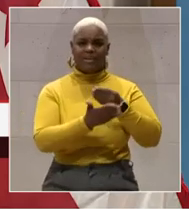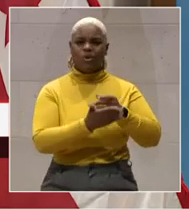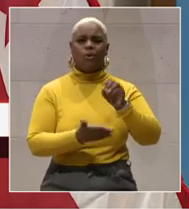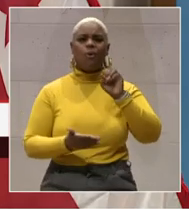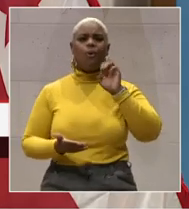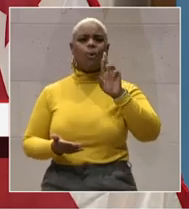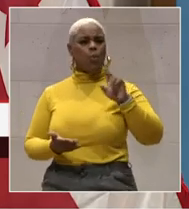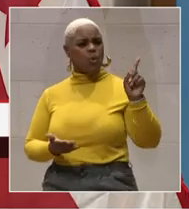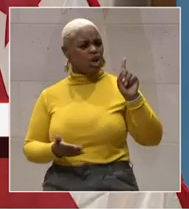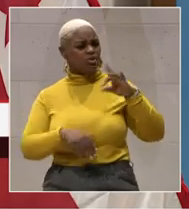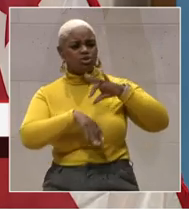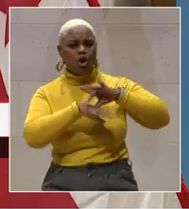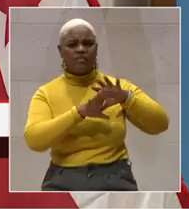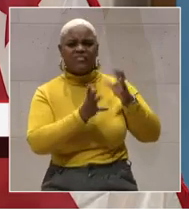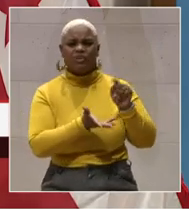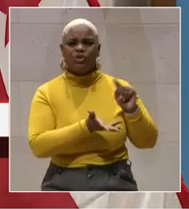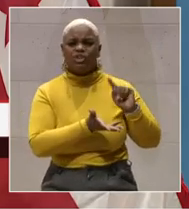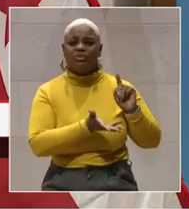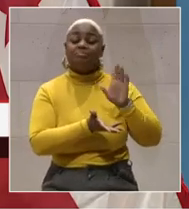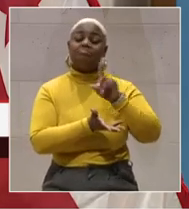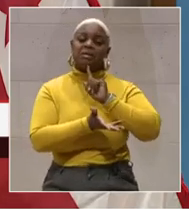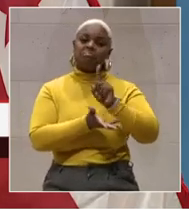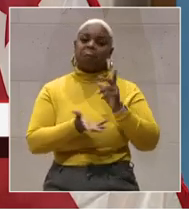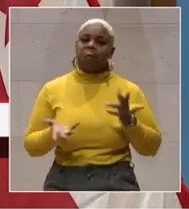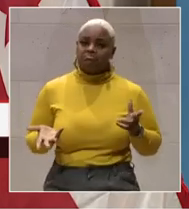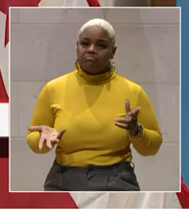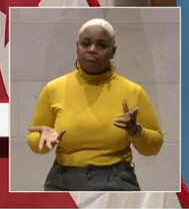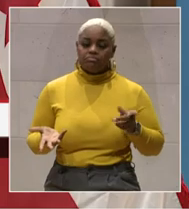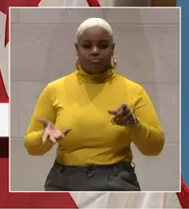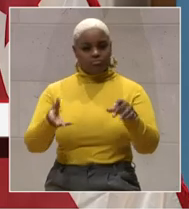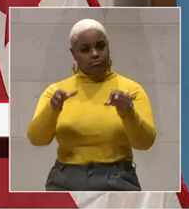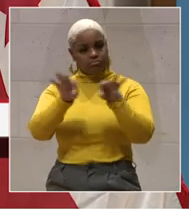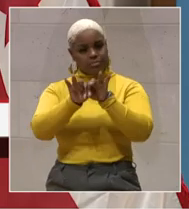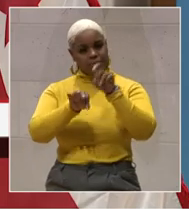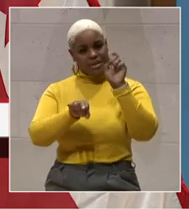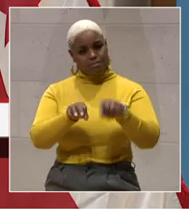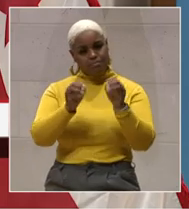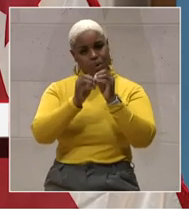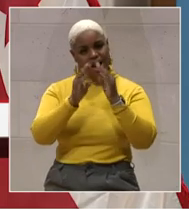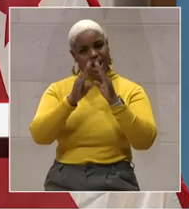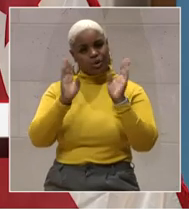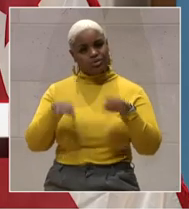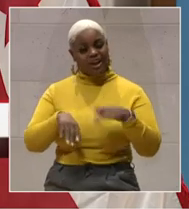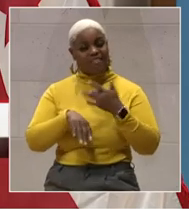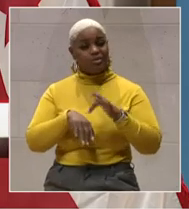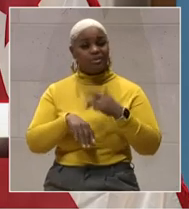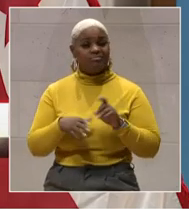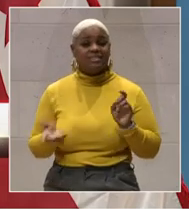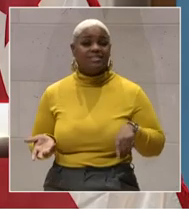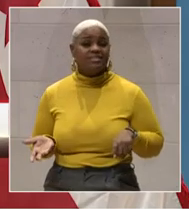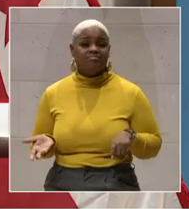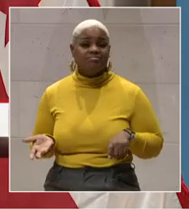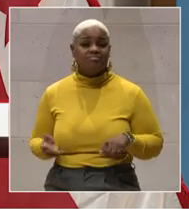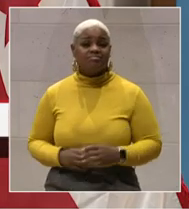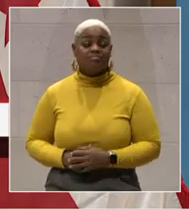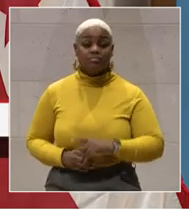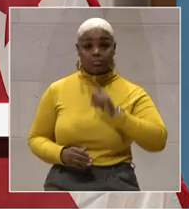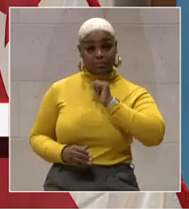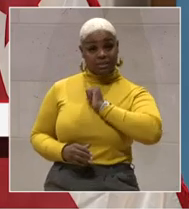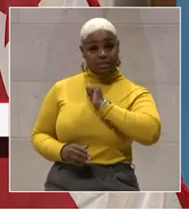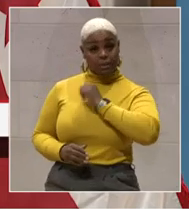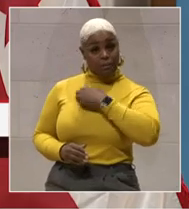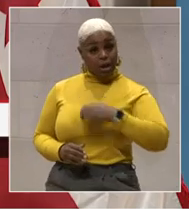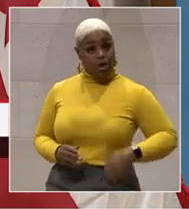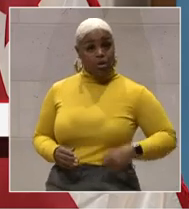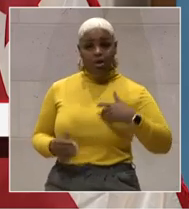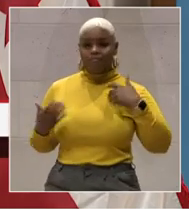consistent was the need for increasing their housing stock in their communities. As a mayor, I can tell you firsthand, I know